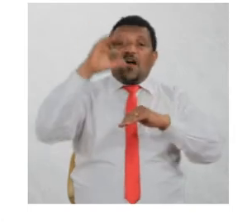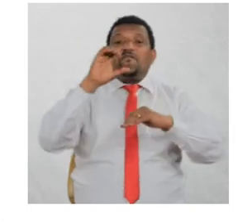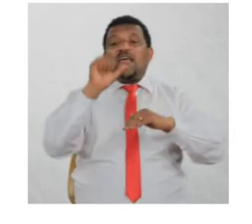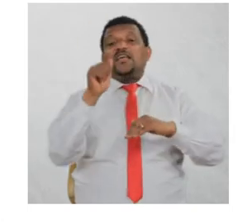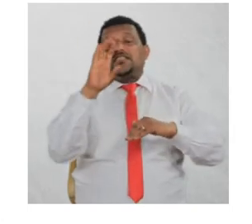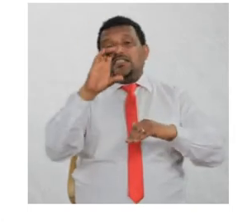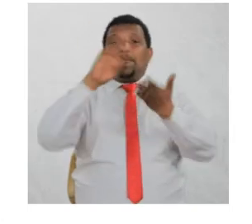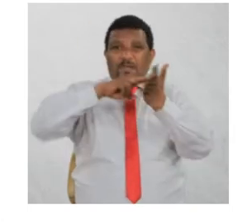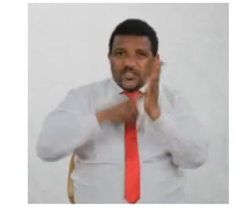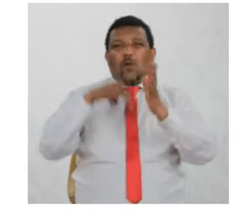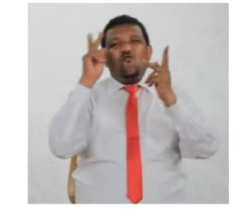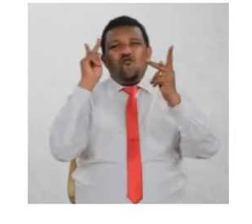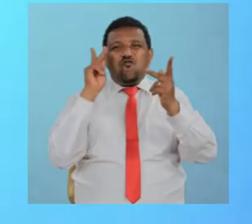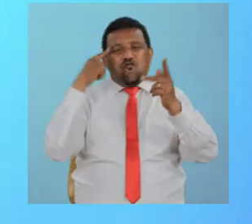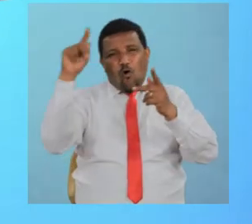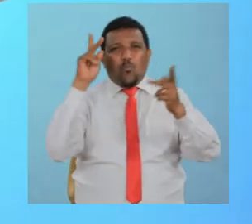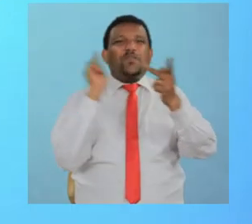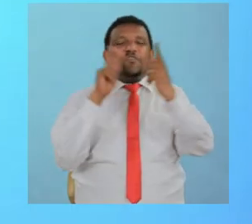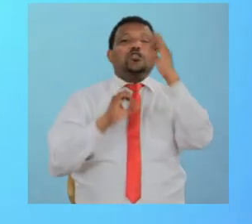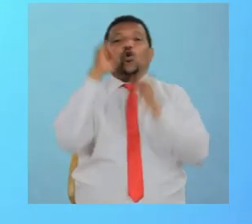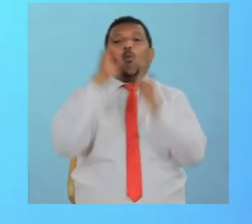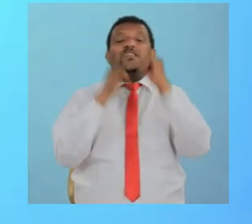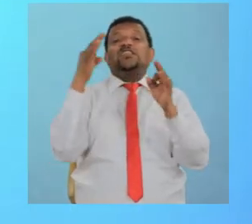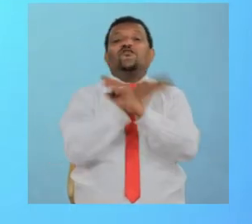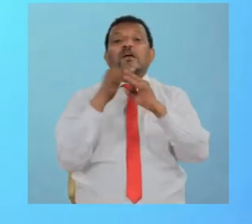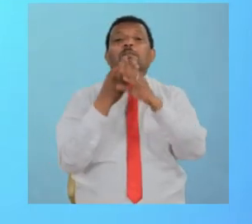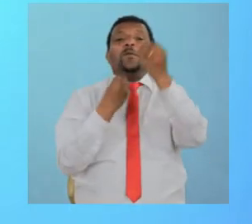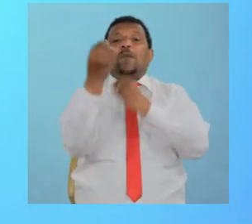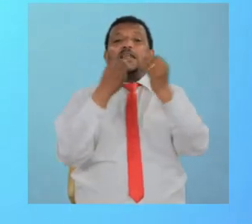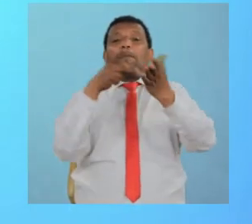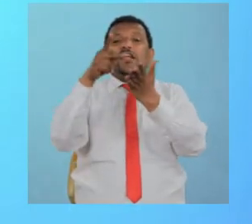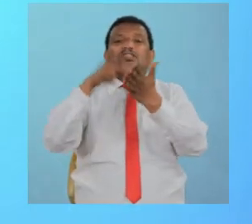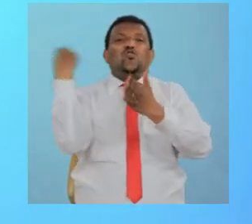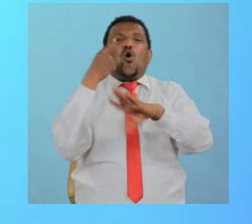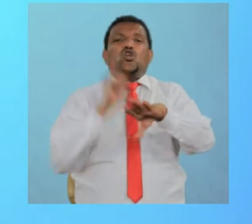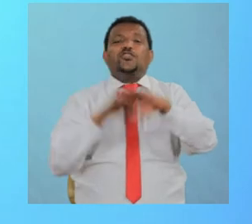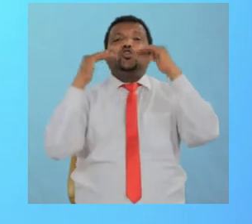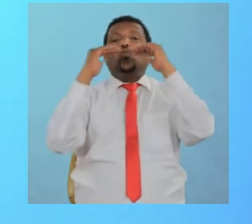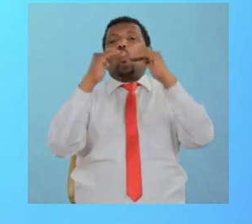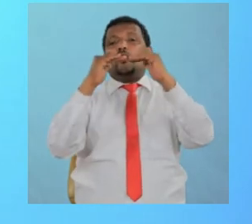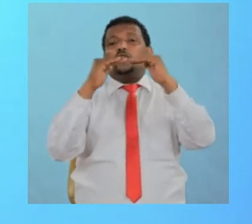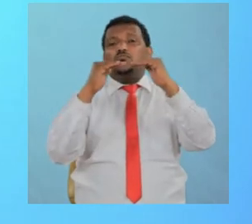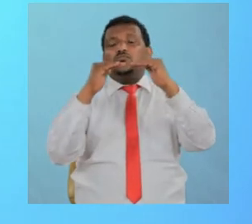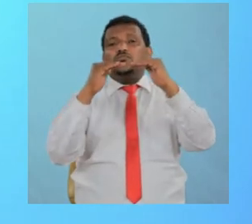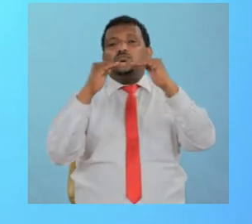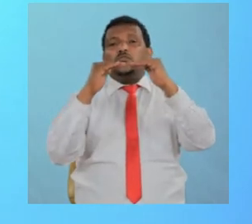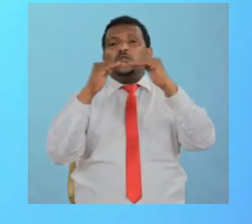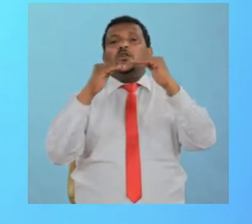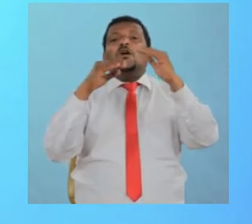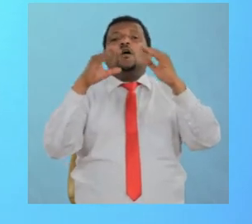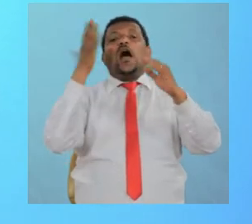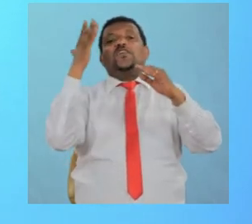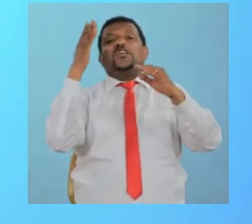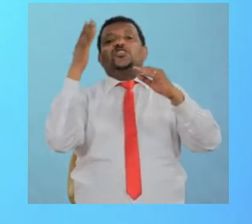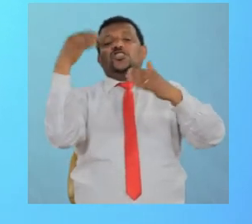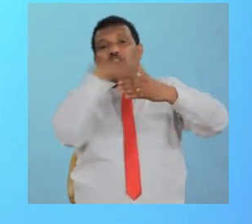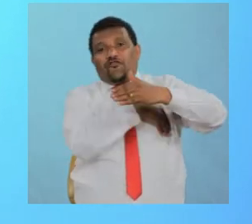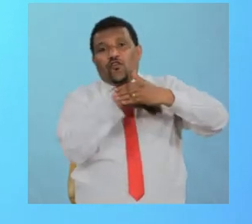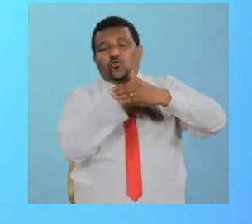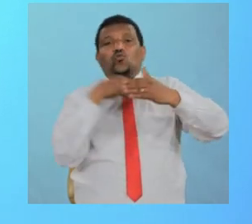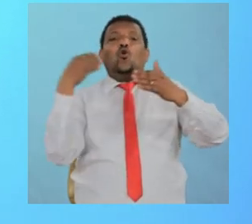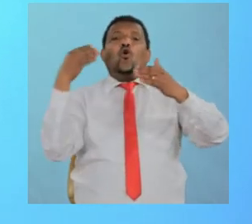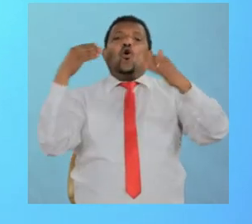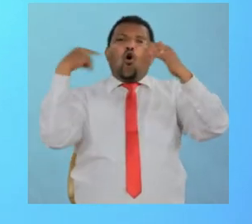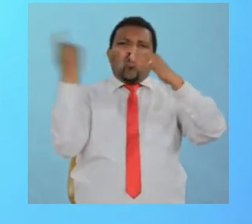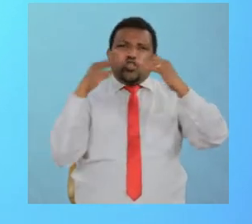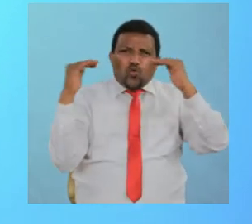AC, means for a perfectly competitive farm, the market price is always equals to the average revenue, always